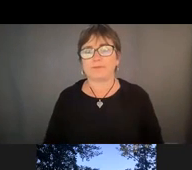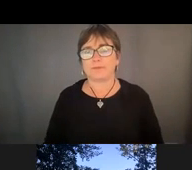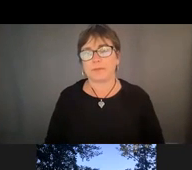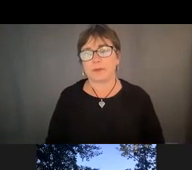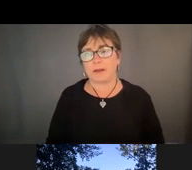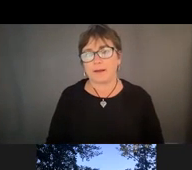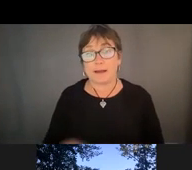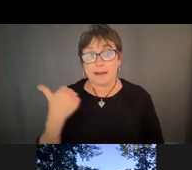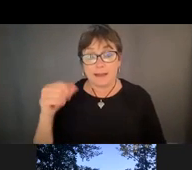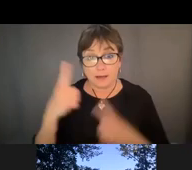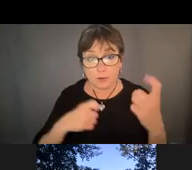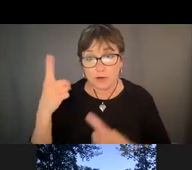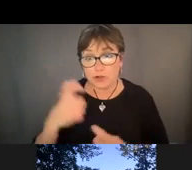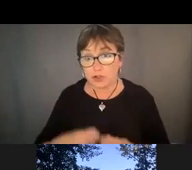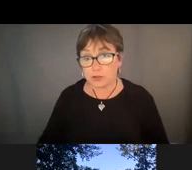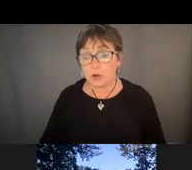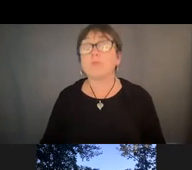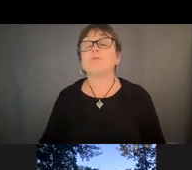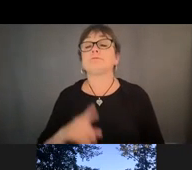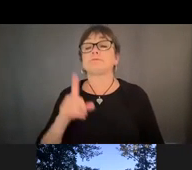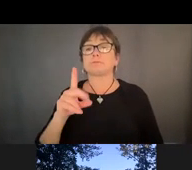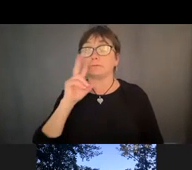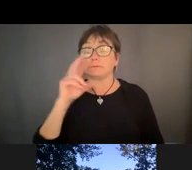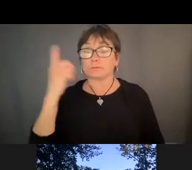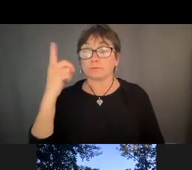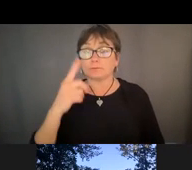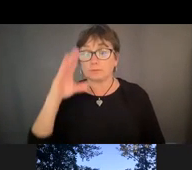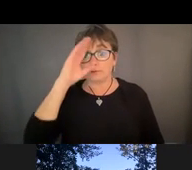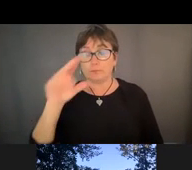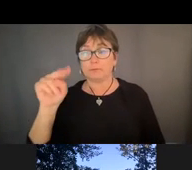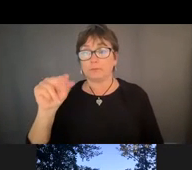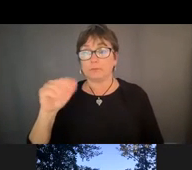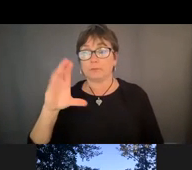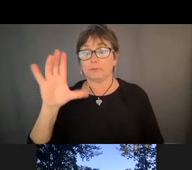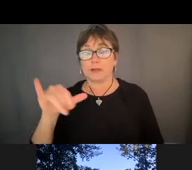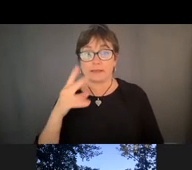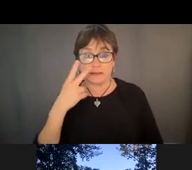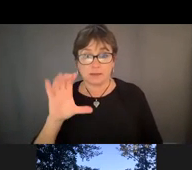Any questions? Oh, hi, Nancy. It's you in the chat.